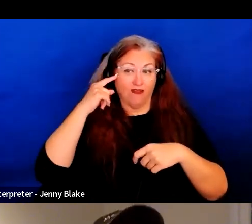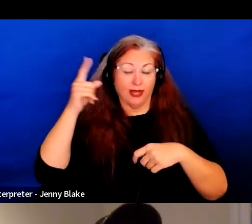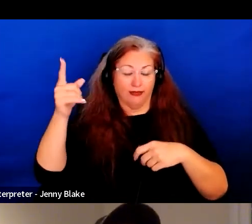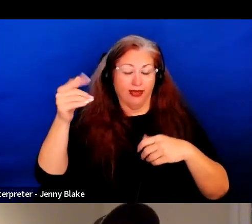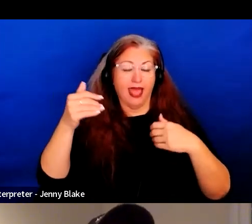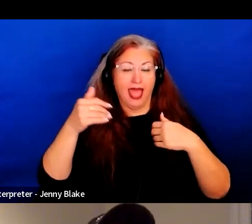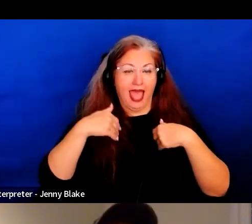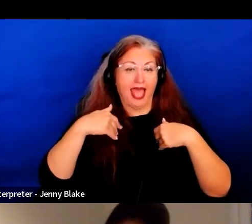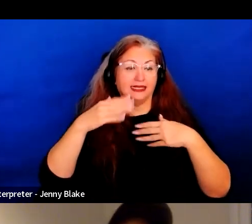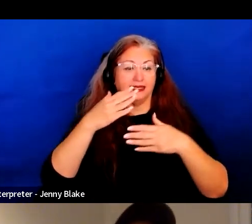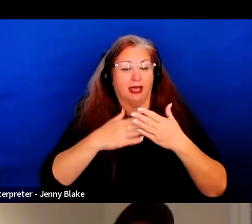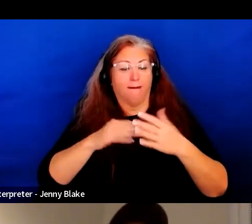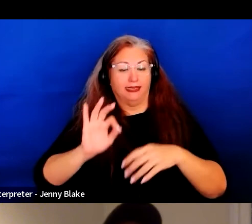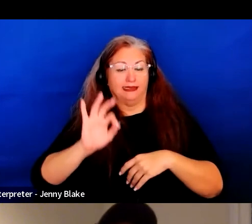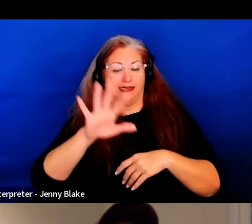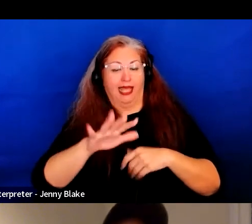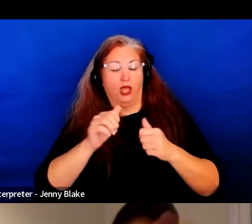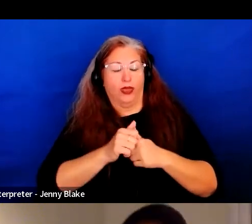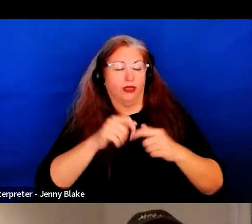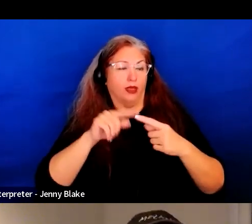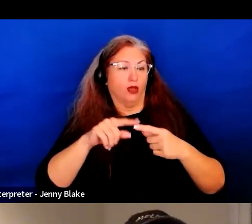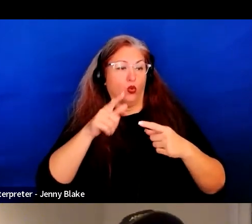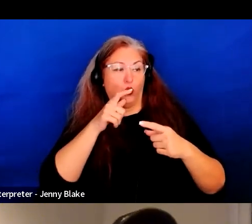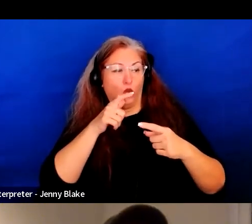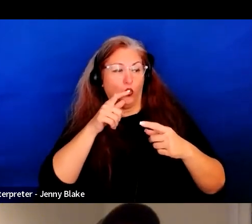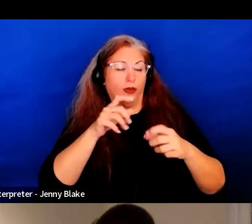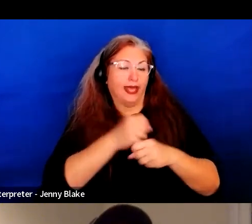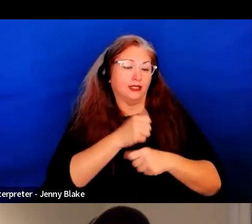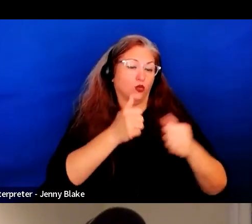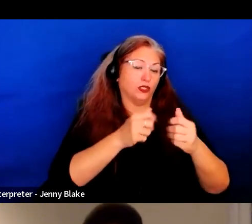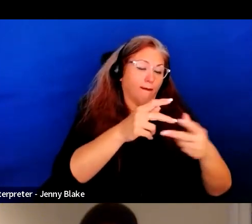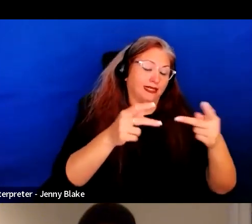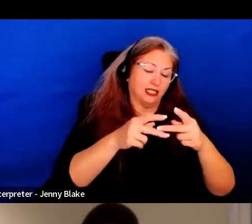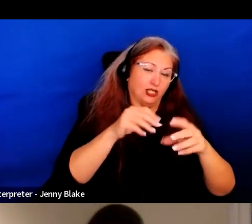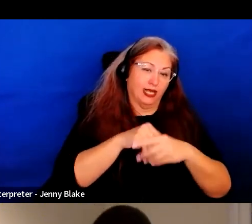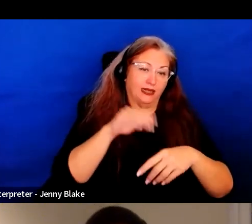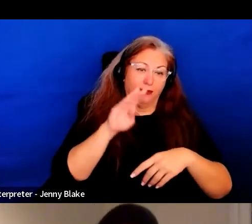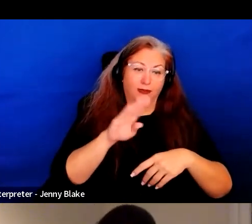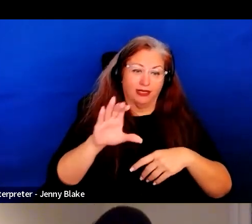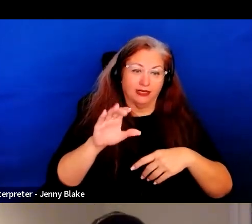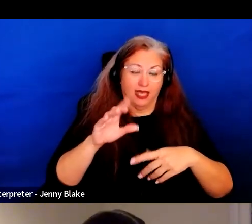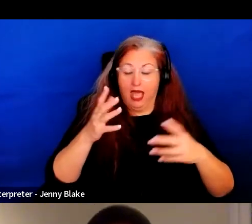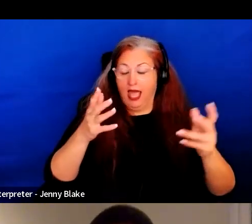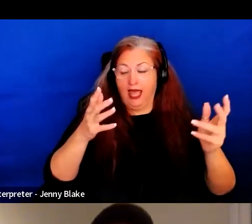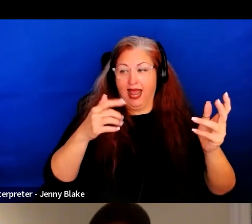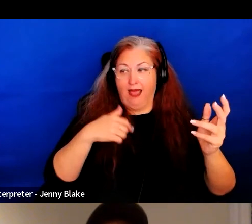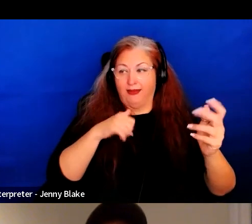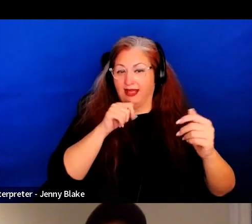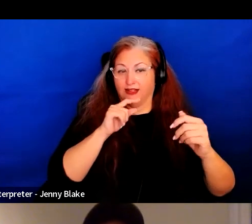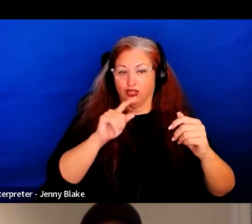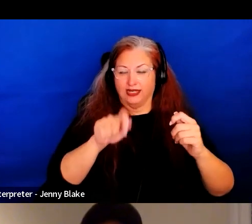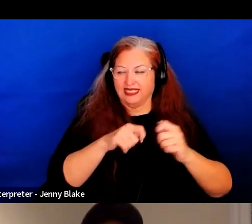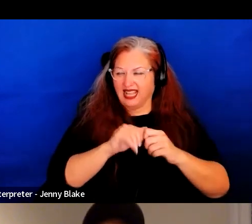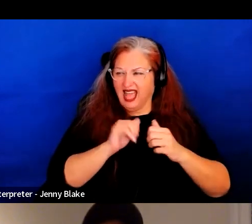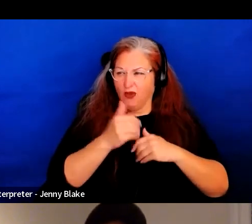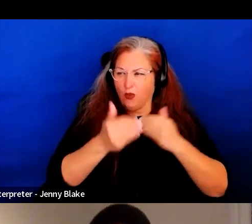have some say in who gets what position in the BBC. And I'm not sure exactly how it